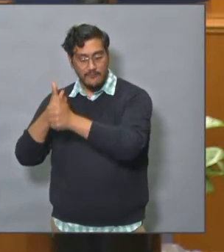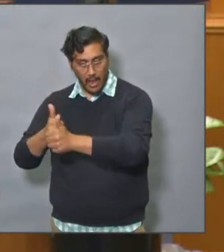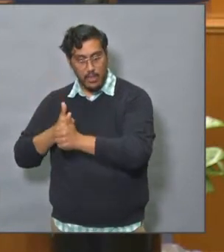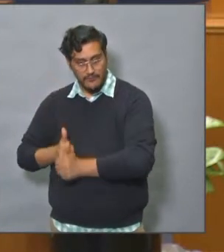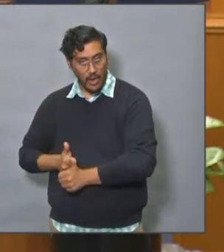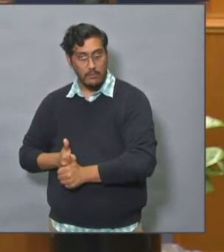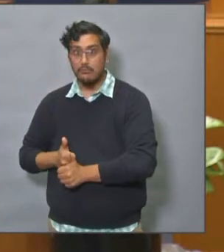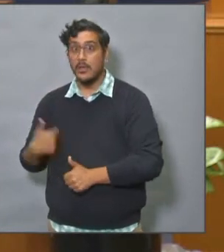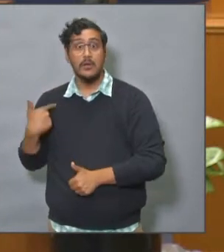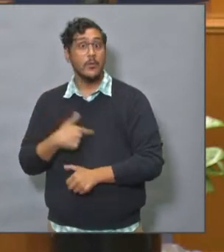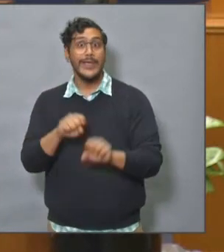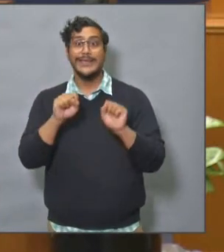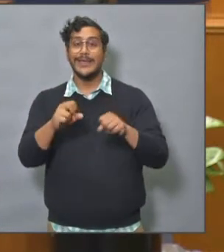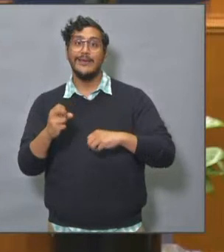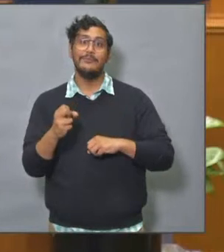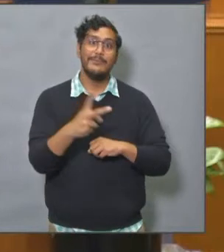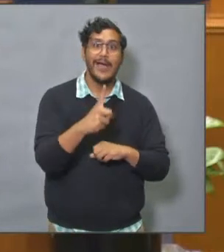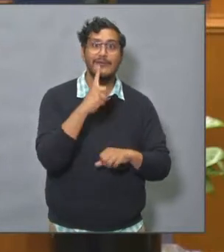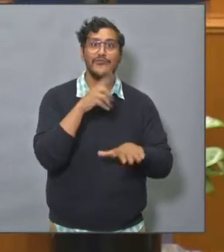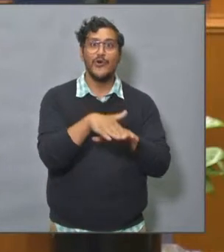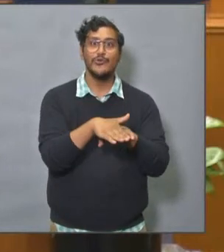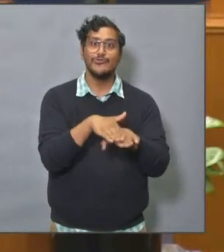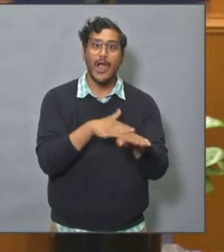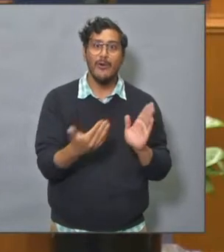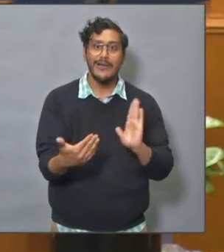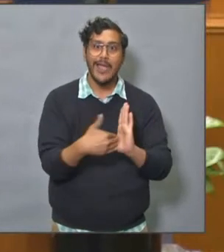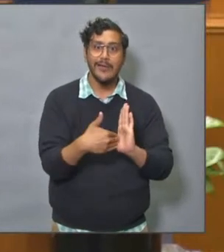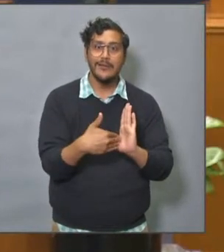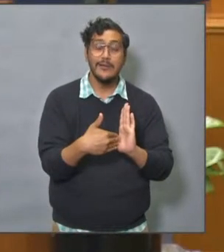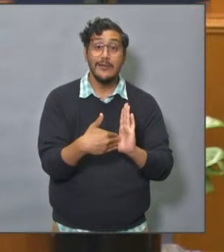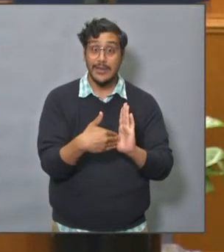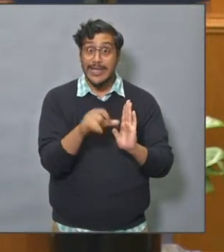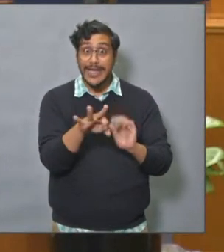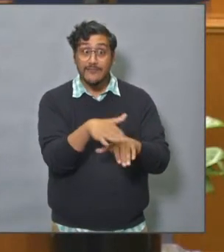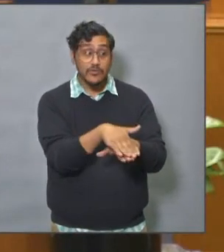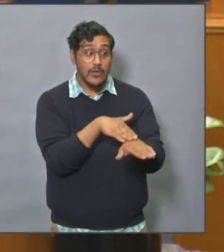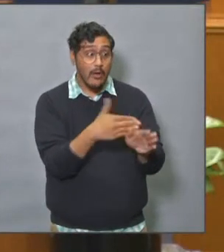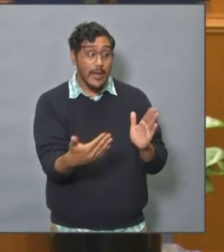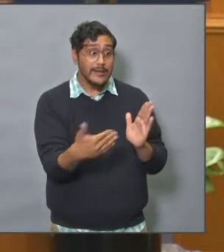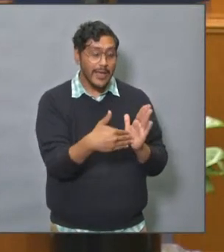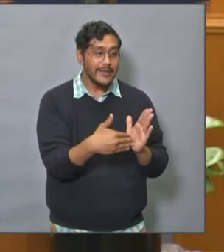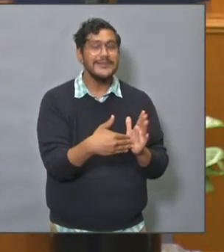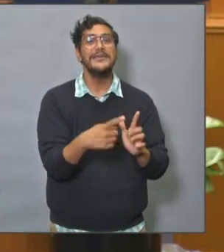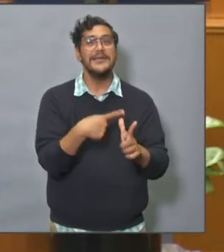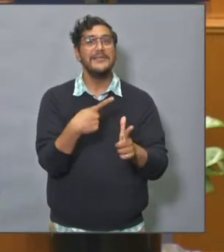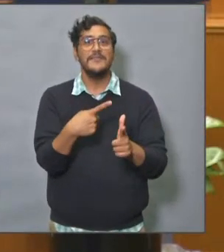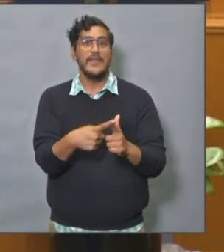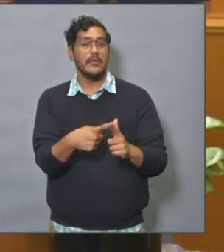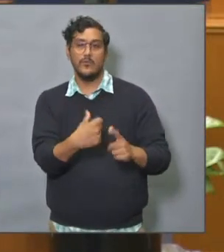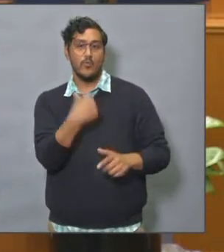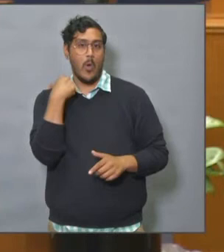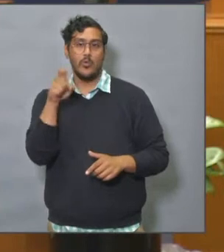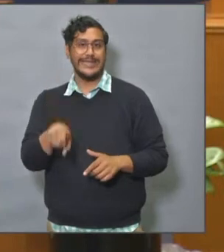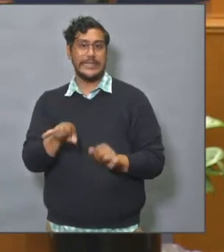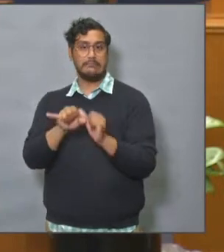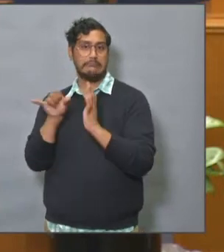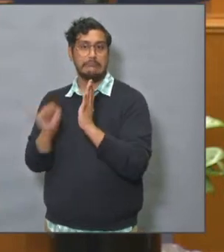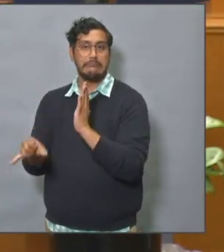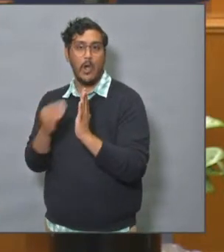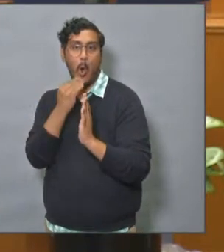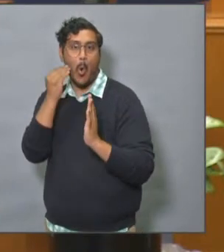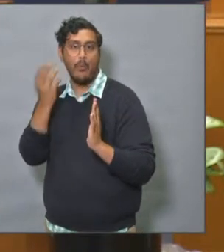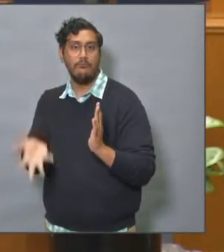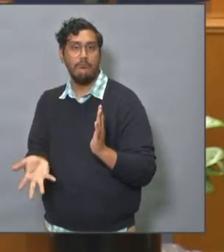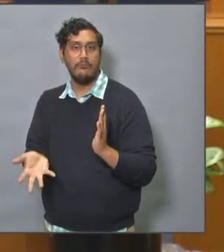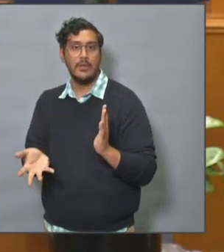we can get back to slowing the spread. And that makes it much less likely that we return to safer at home. We don't have a lot of time, though,